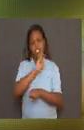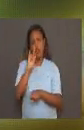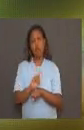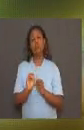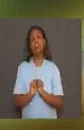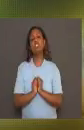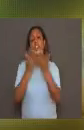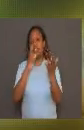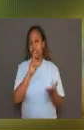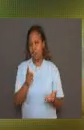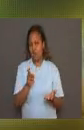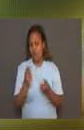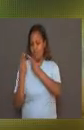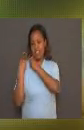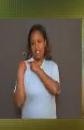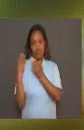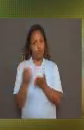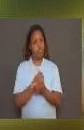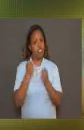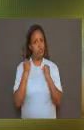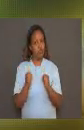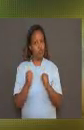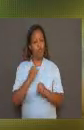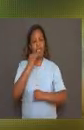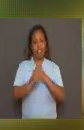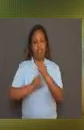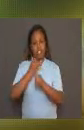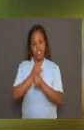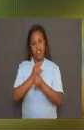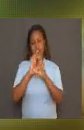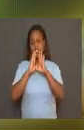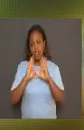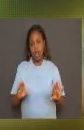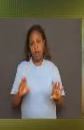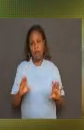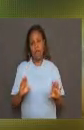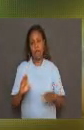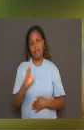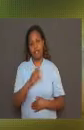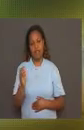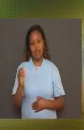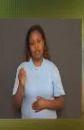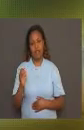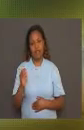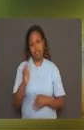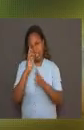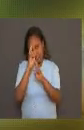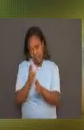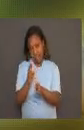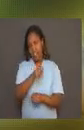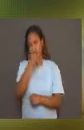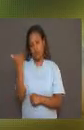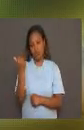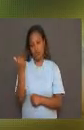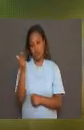take responsibility for international peace by having respect for